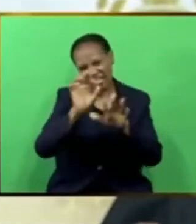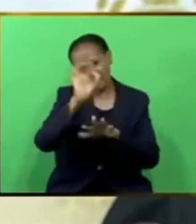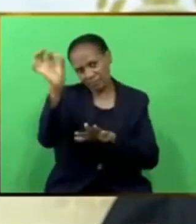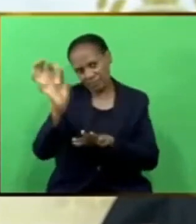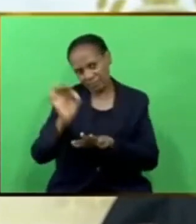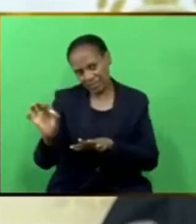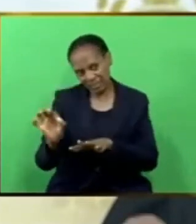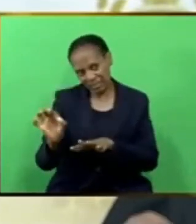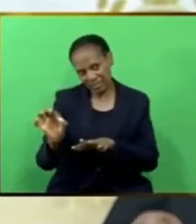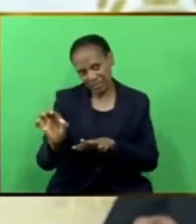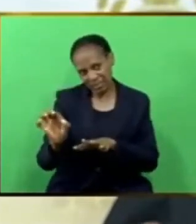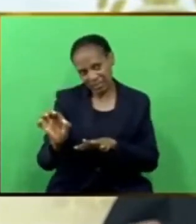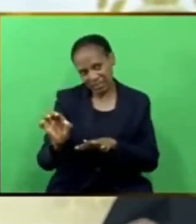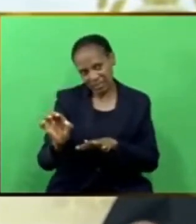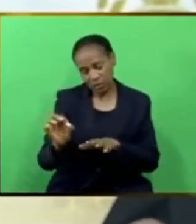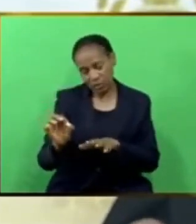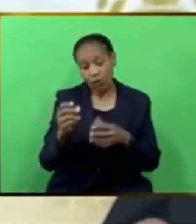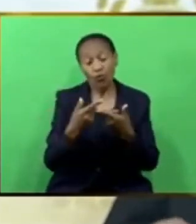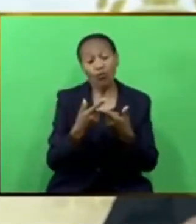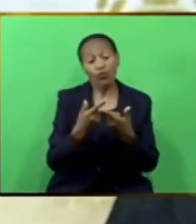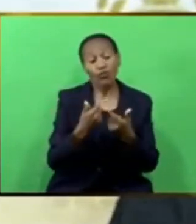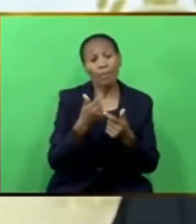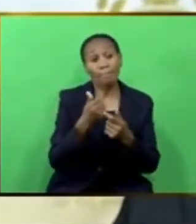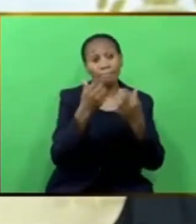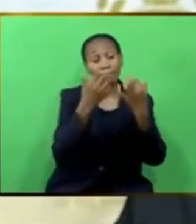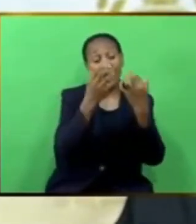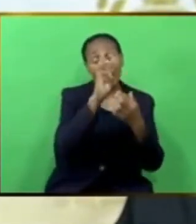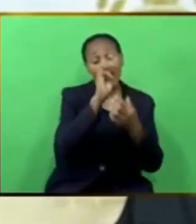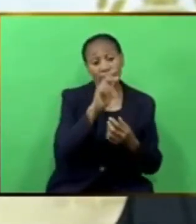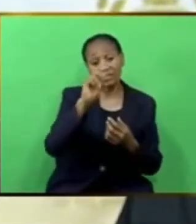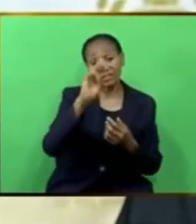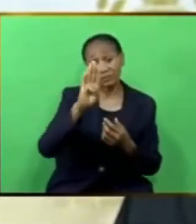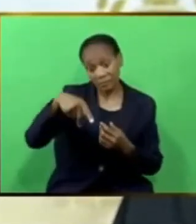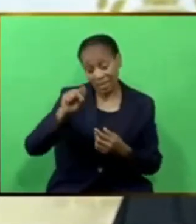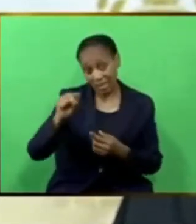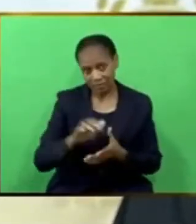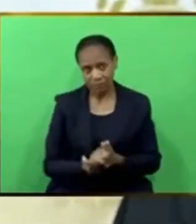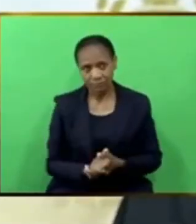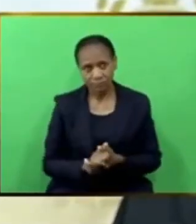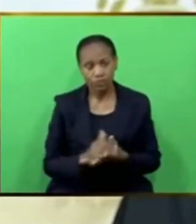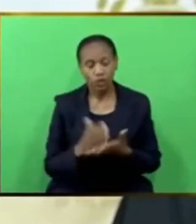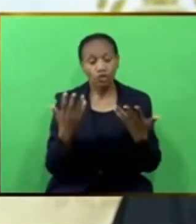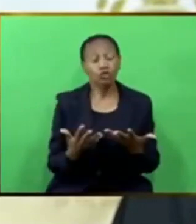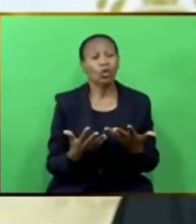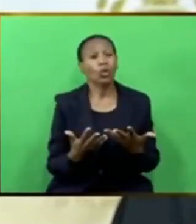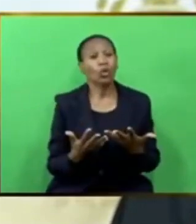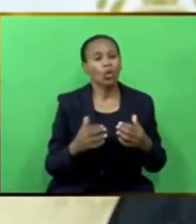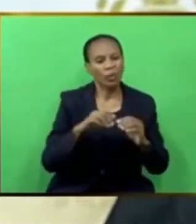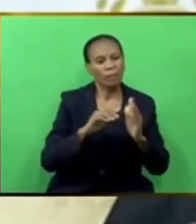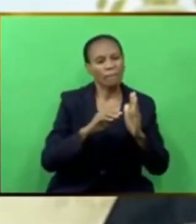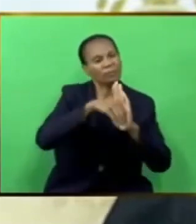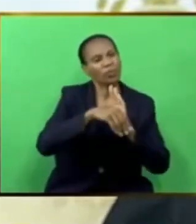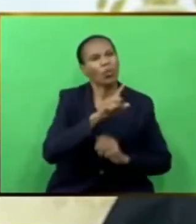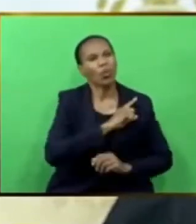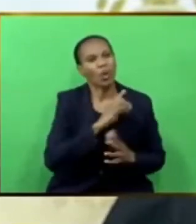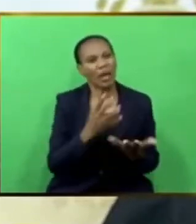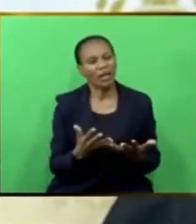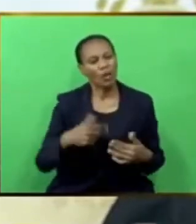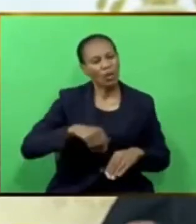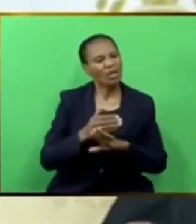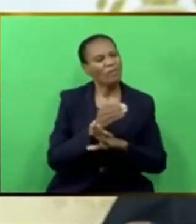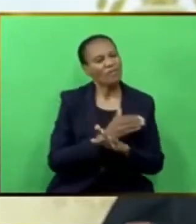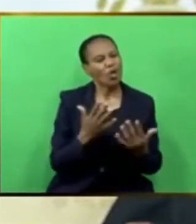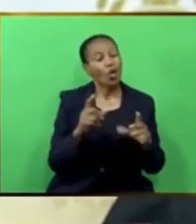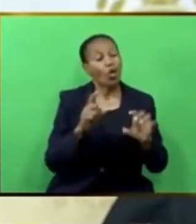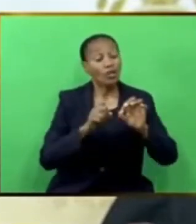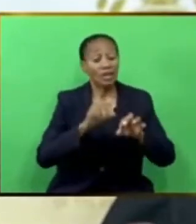growth estimated during the medium-term budget policy statement. The revision is due to weaker than expected outcomes in the